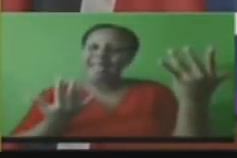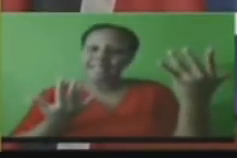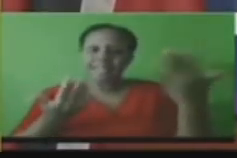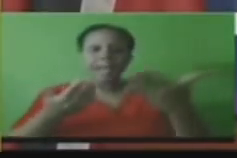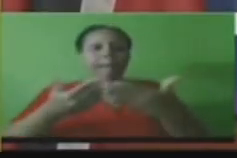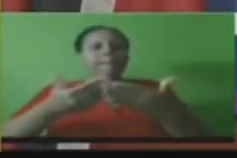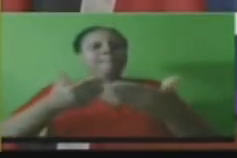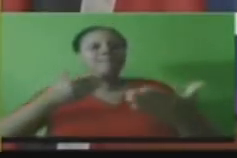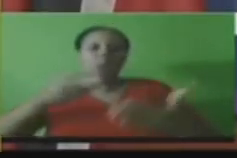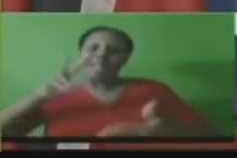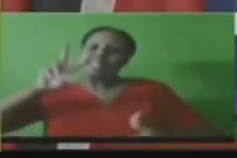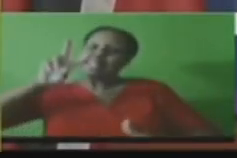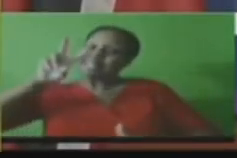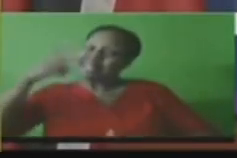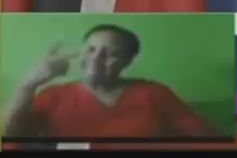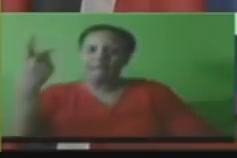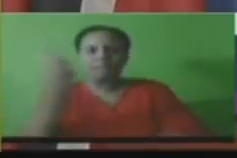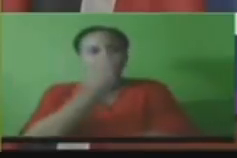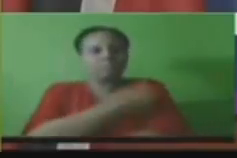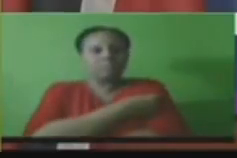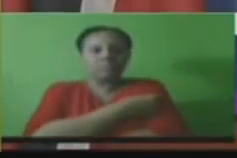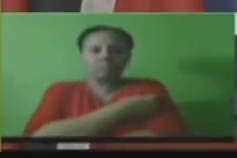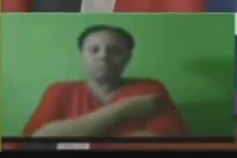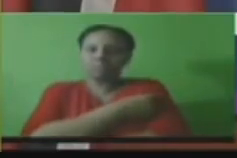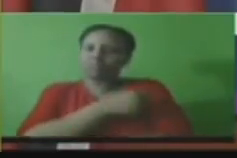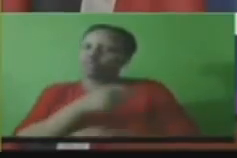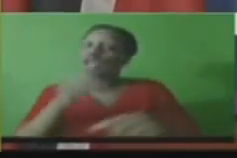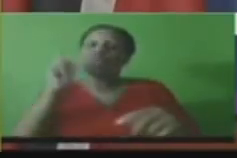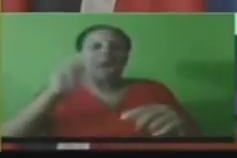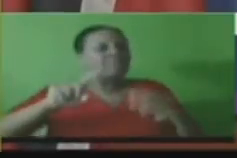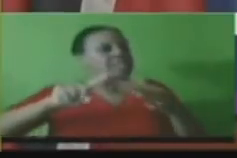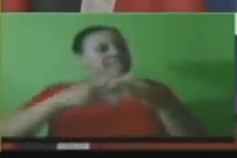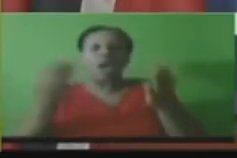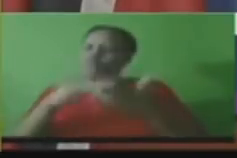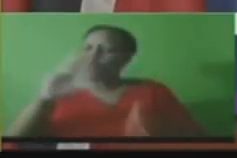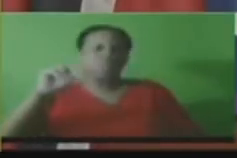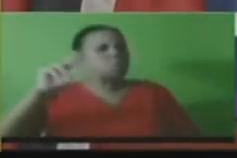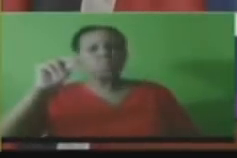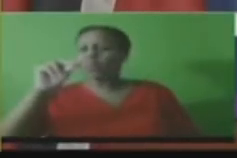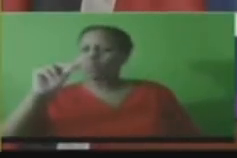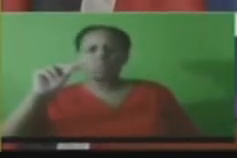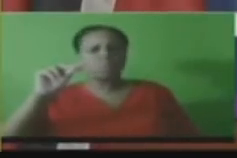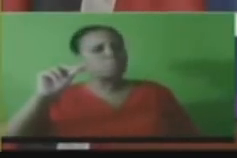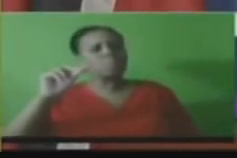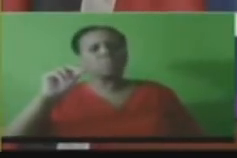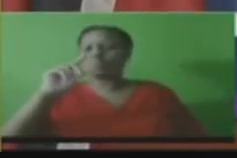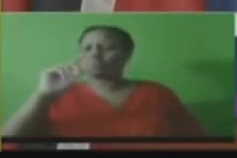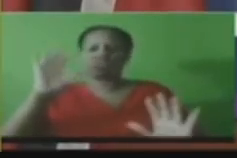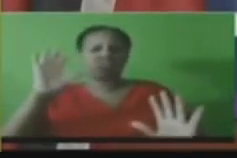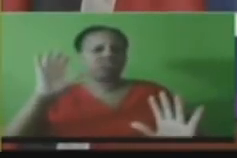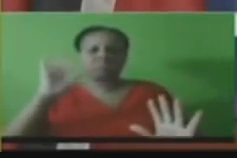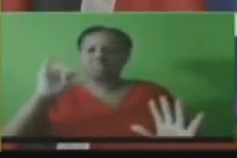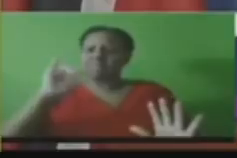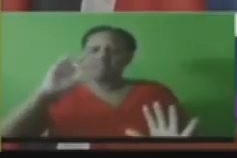no need to restart the process. You just have your second dose, all right? And the same thing holds for Sinopharm as well.